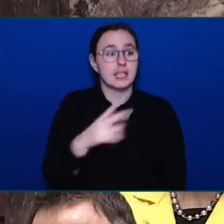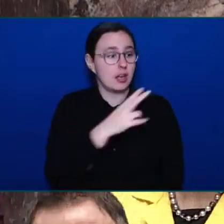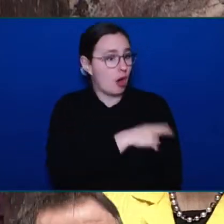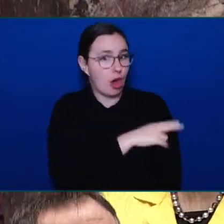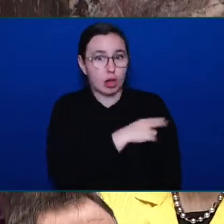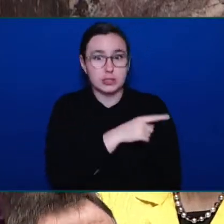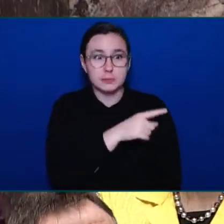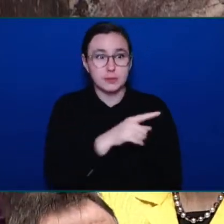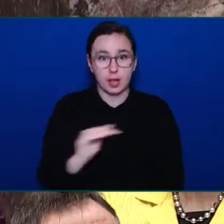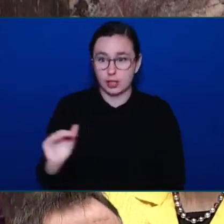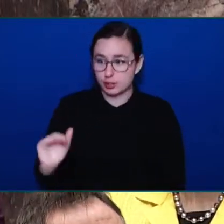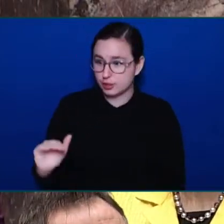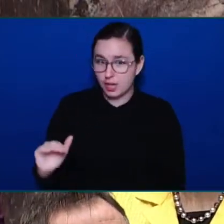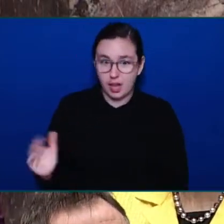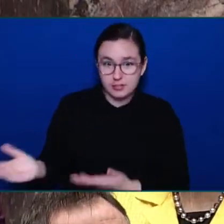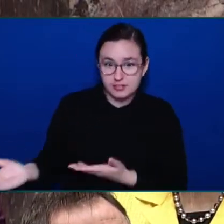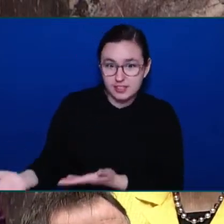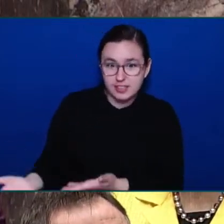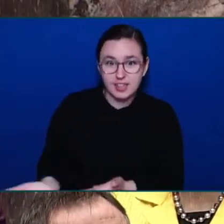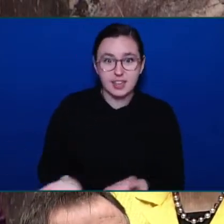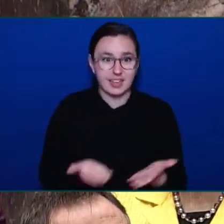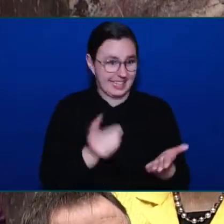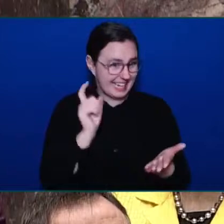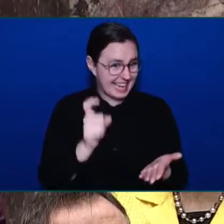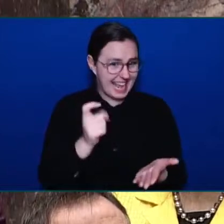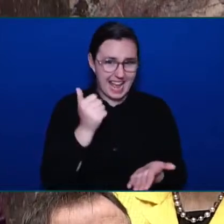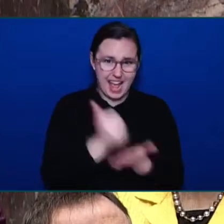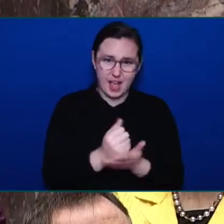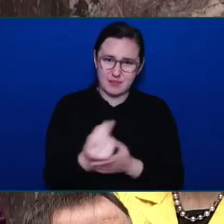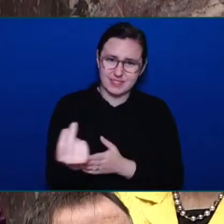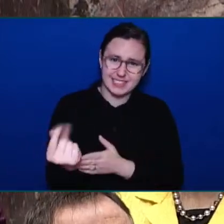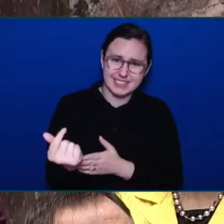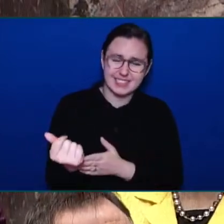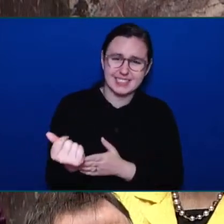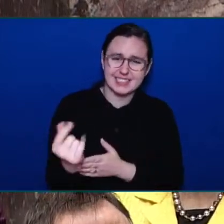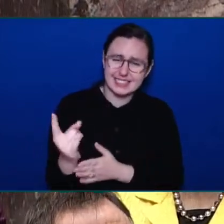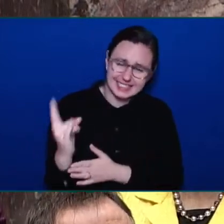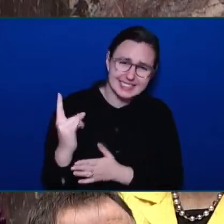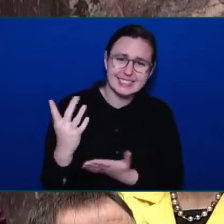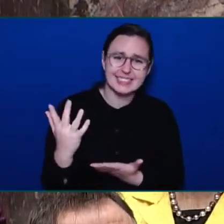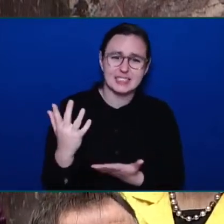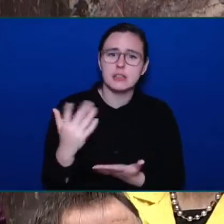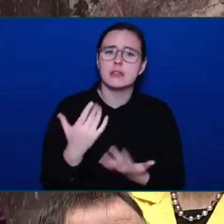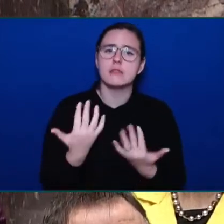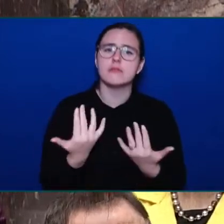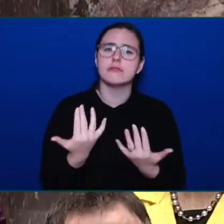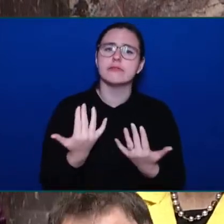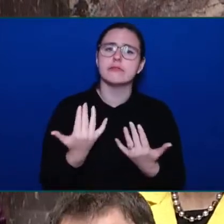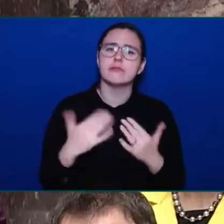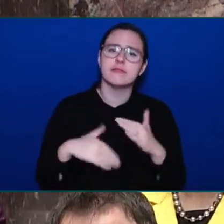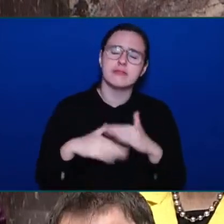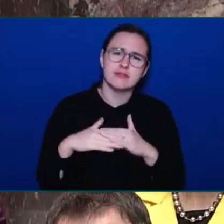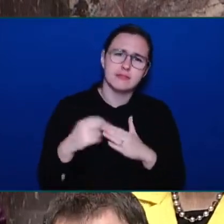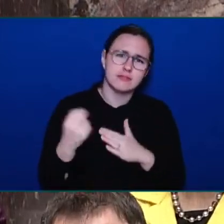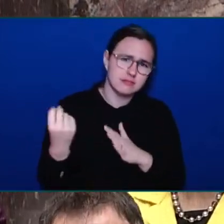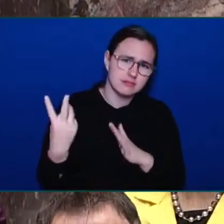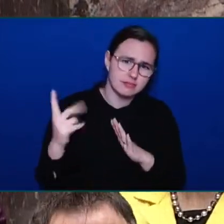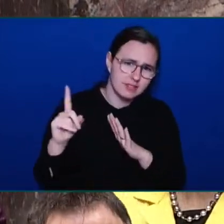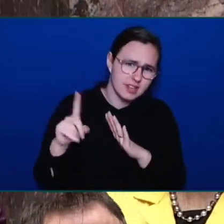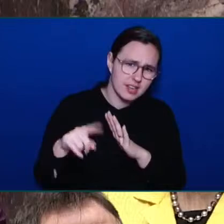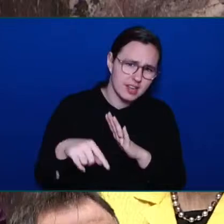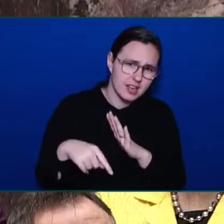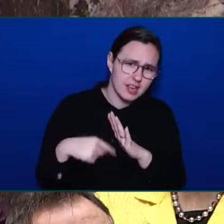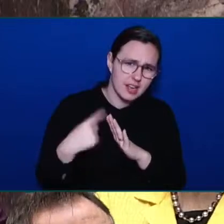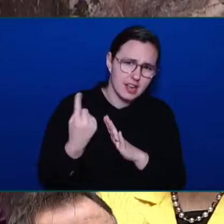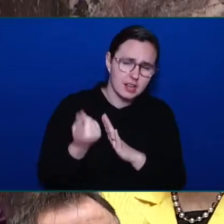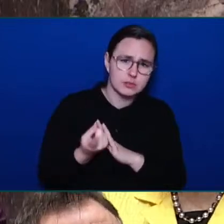need urgent care. They are waiting up to 12 hours for that care. Not acceptable. Other